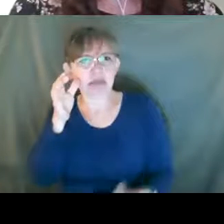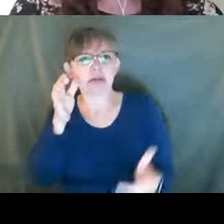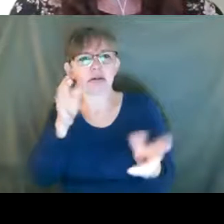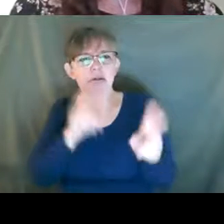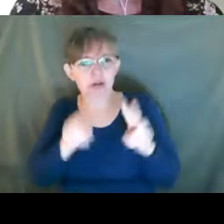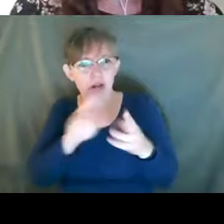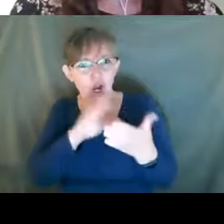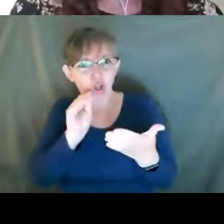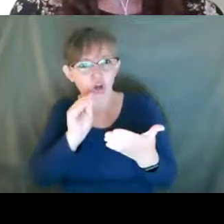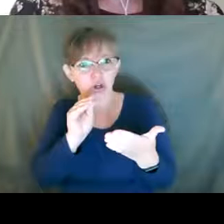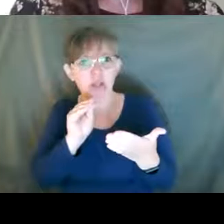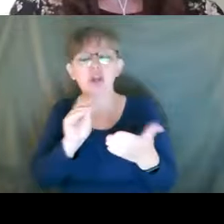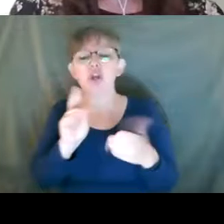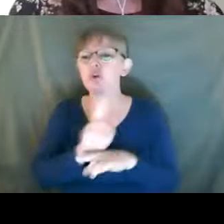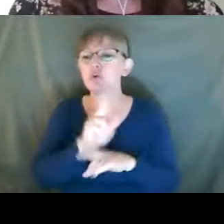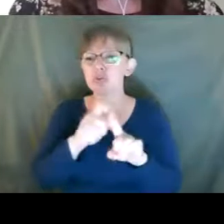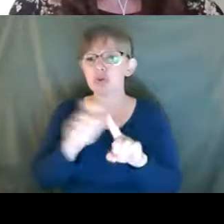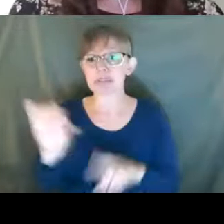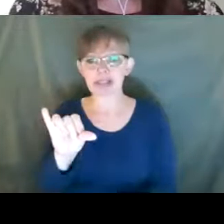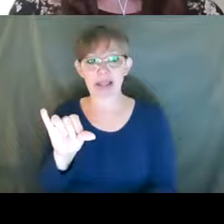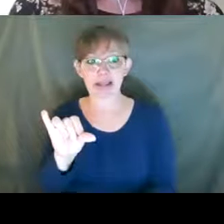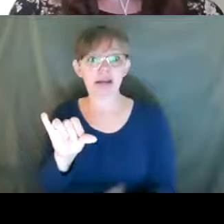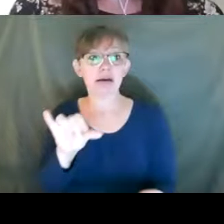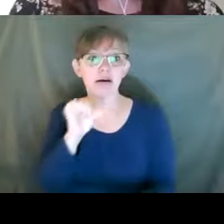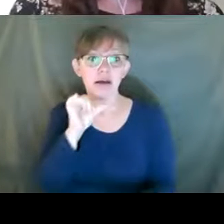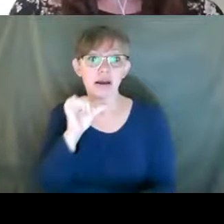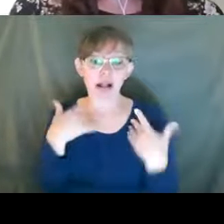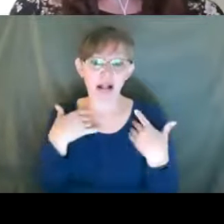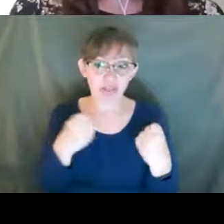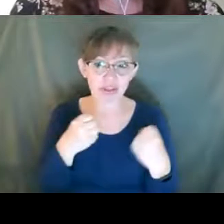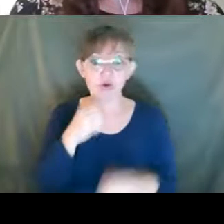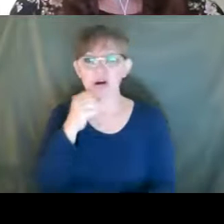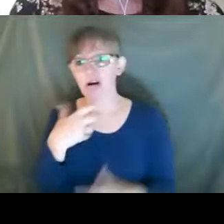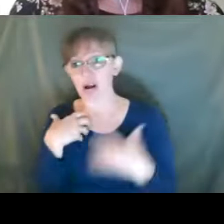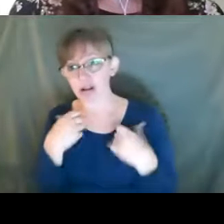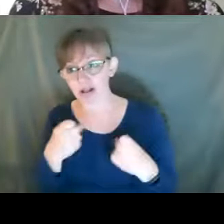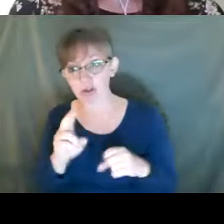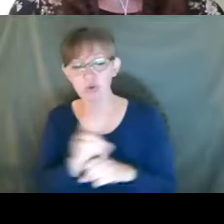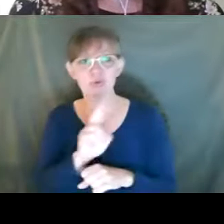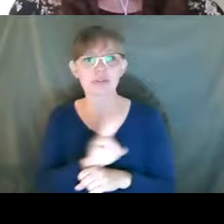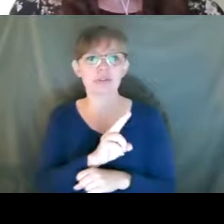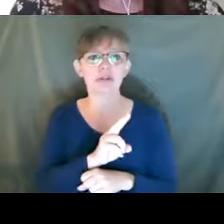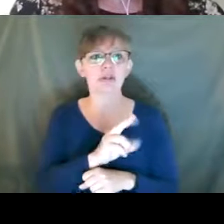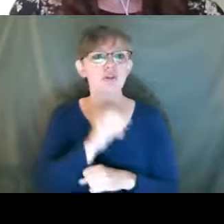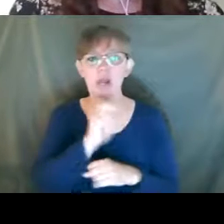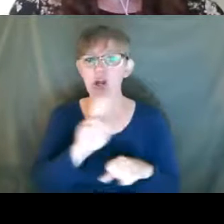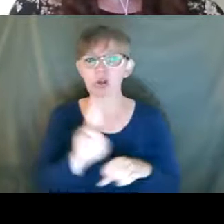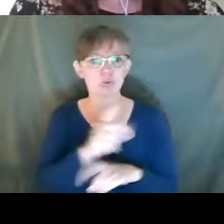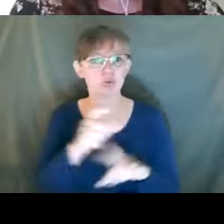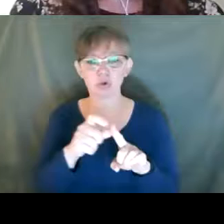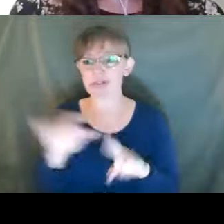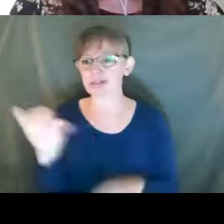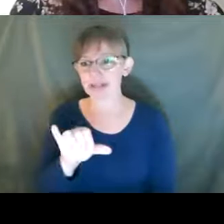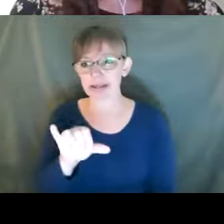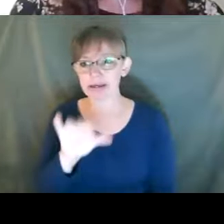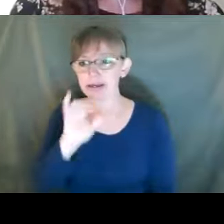or unhealthy use. Do not use addict, abuser, or alcoholic. Empathize with what they're going